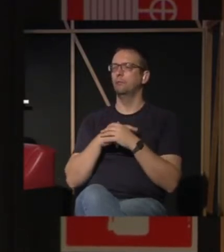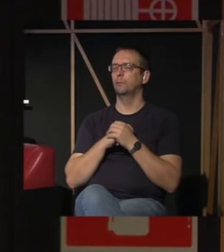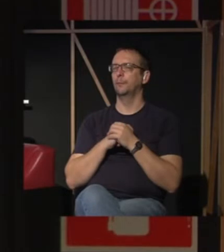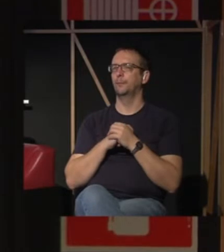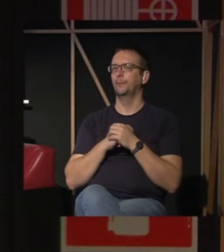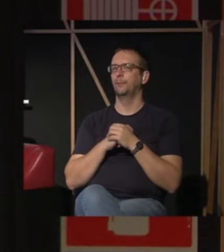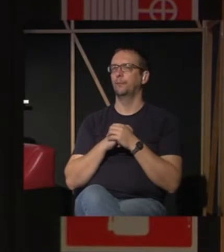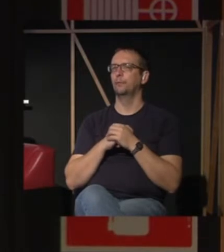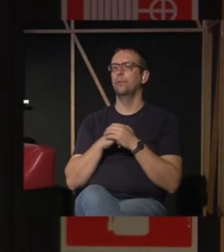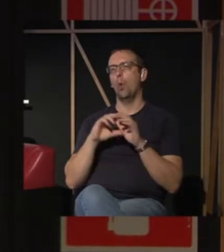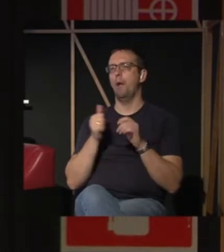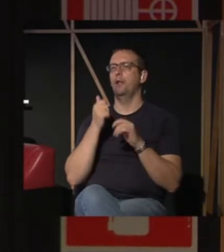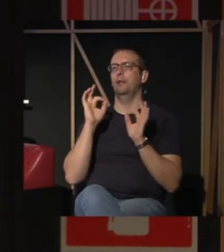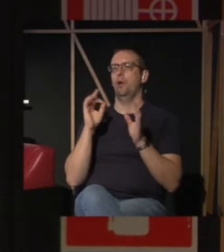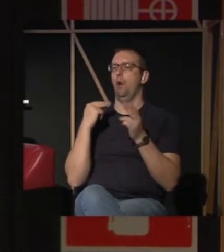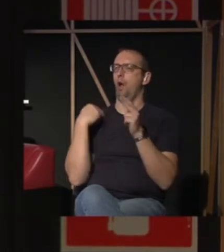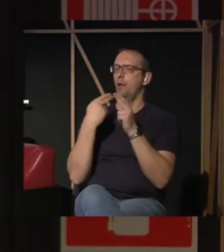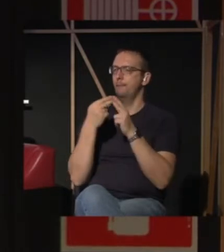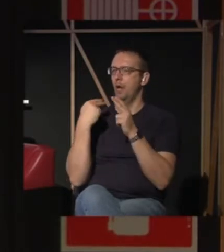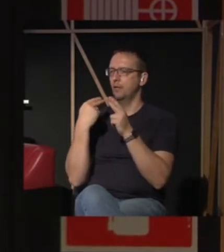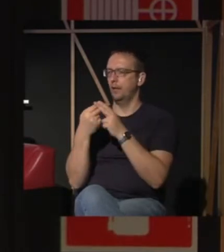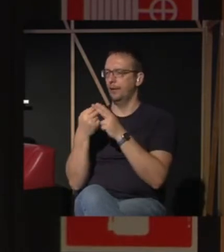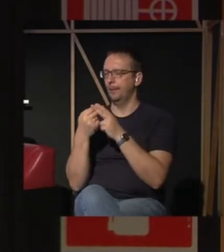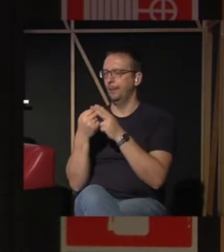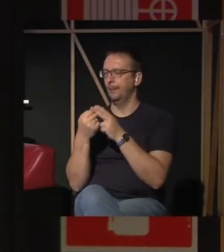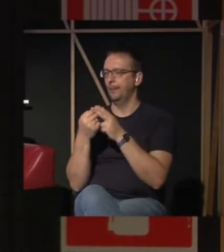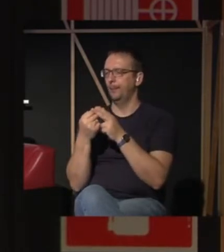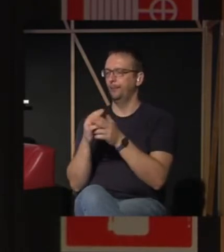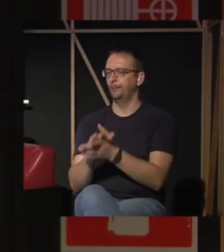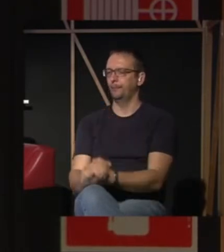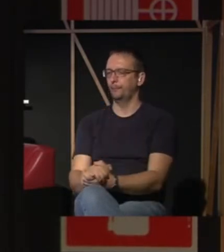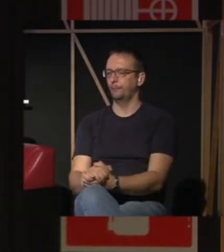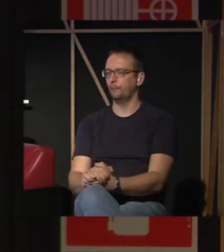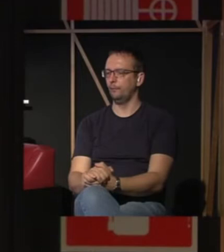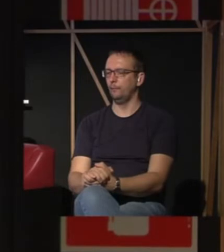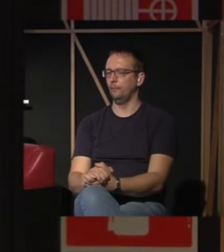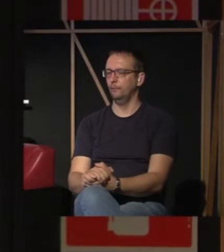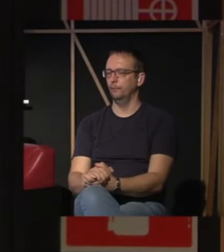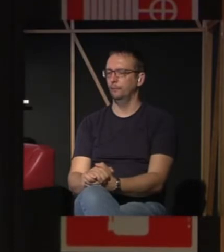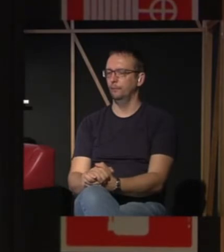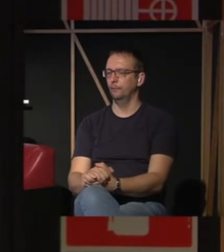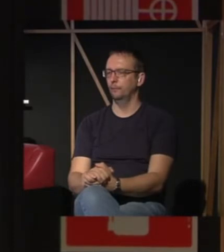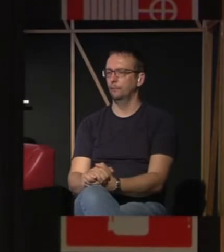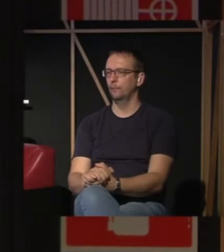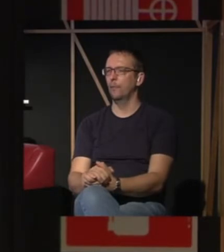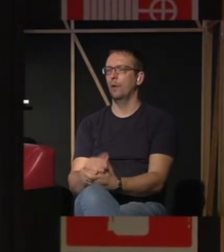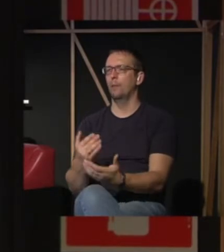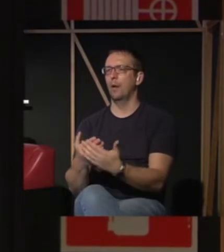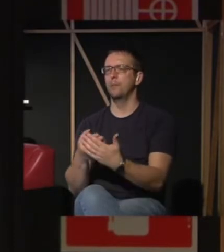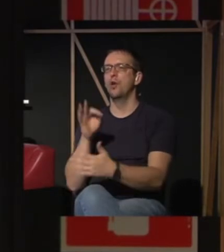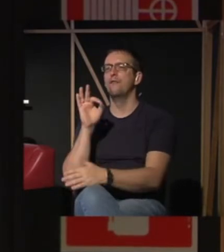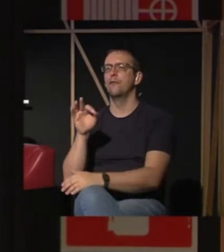to discuss how we can move forward with this. And as I said, not only working on our biggest tournament, but also